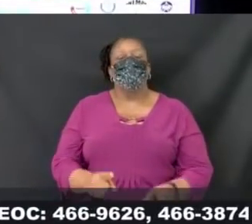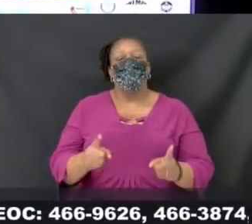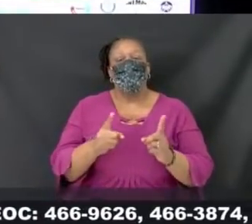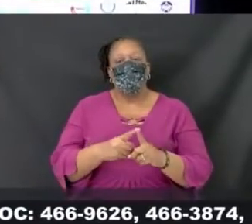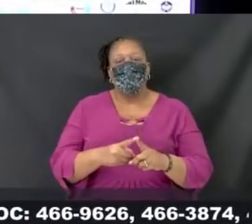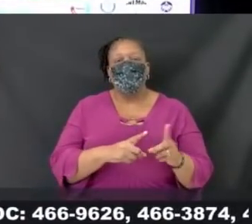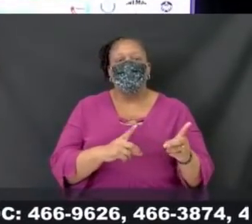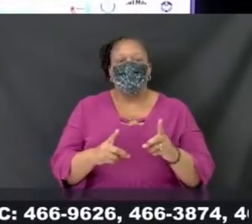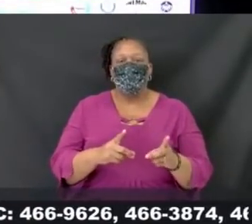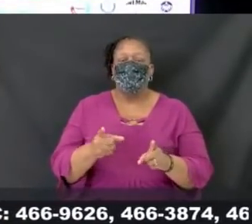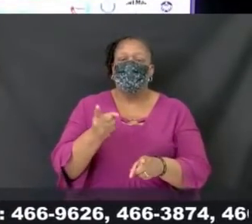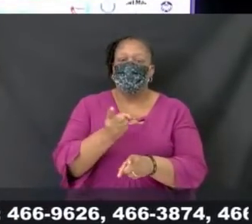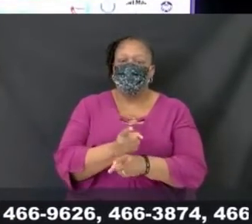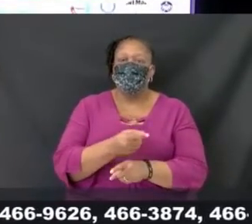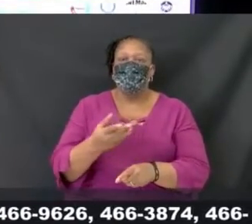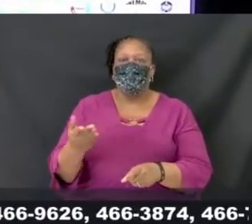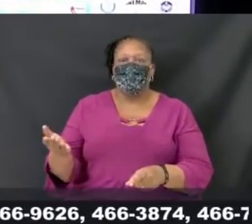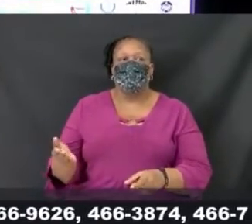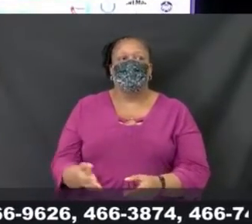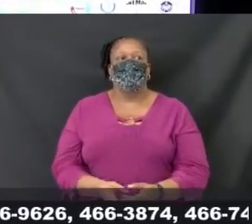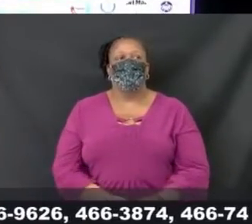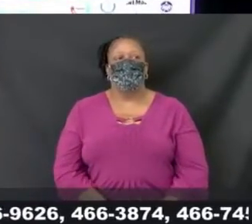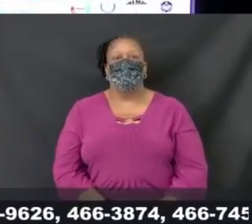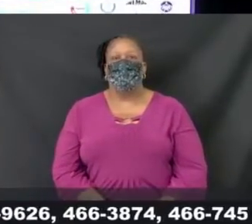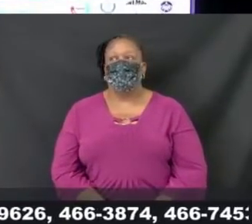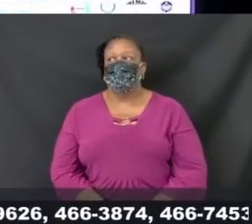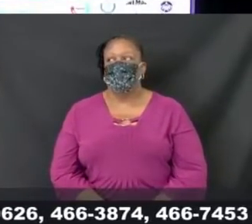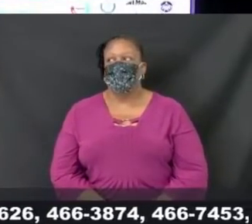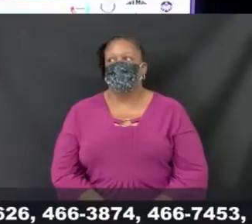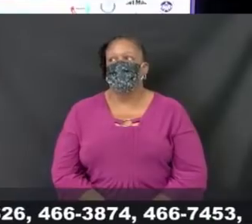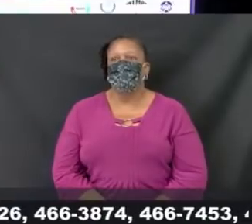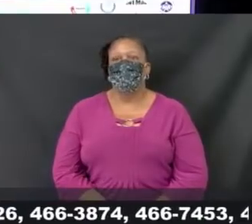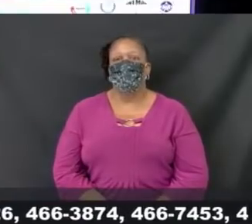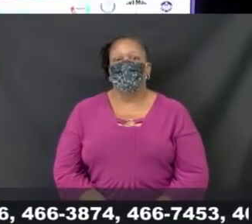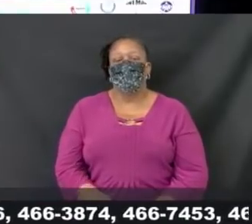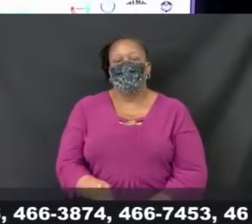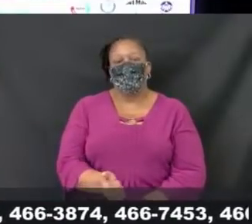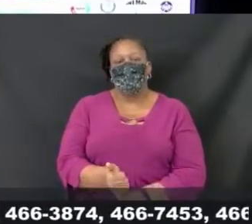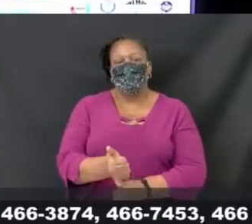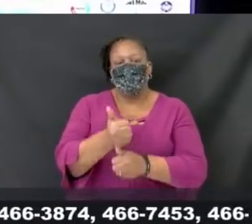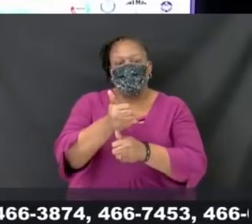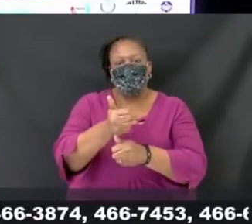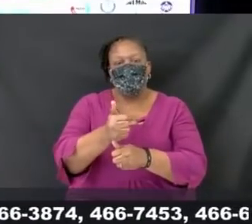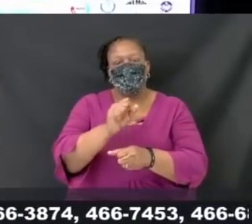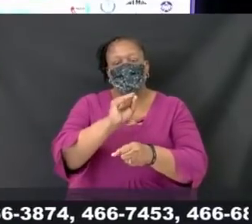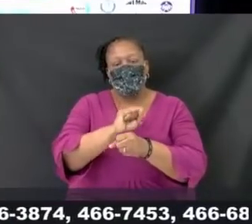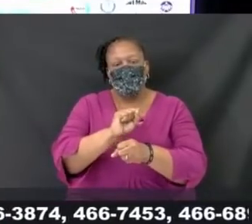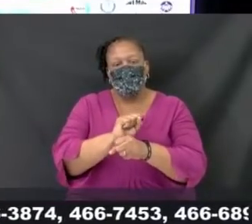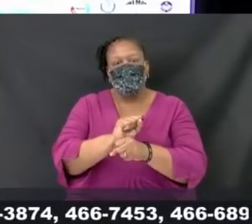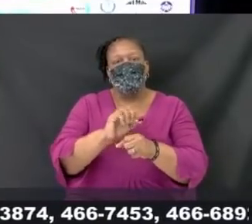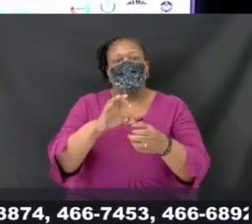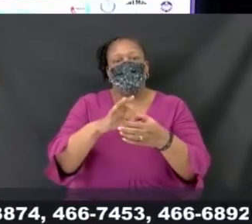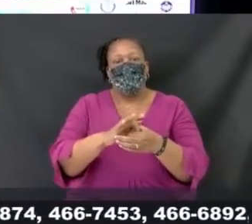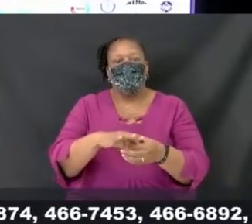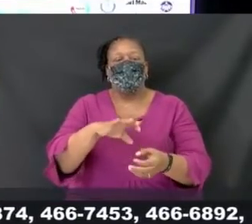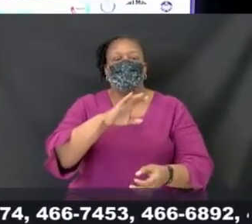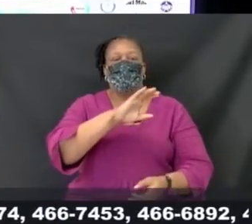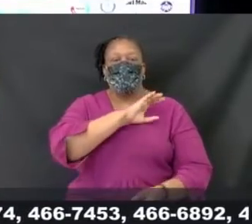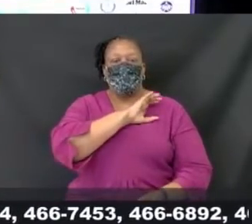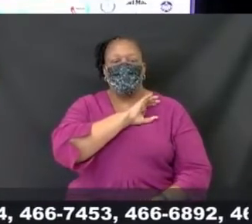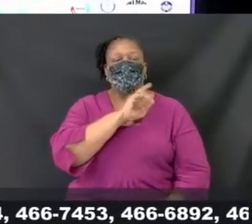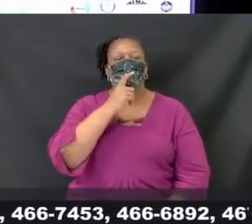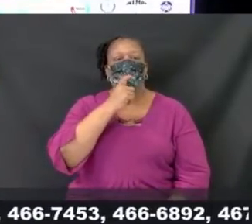with the policies, regulations, and protocols to please support the efforts of the officers who are doing their